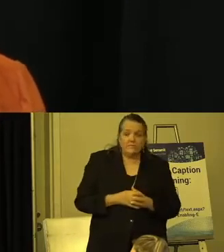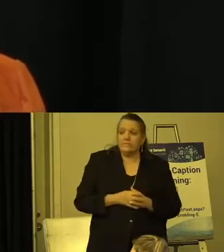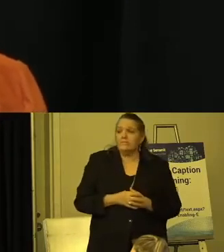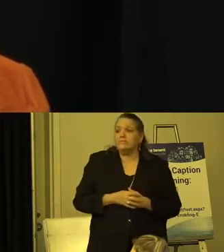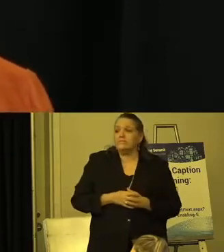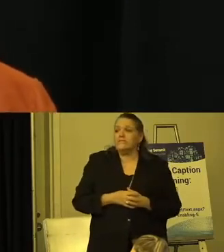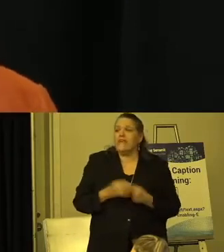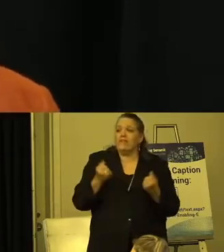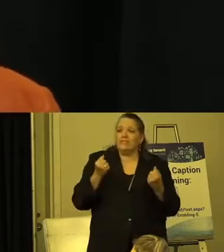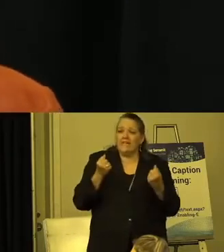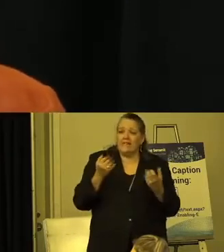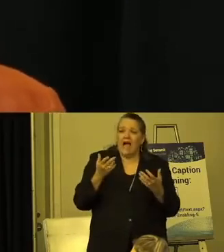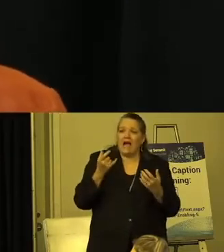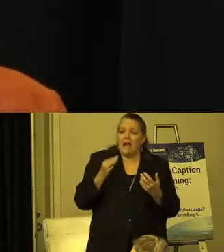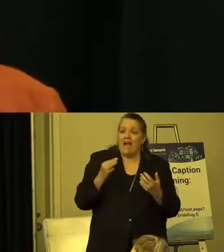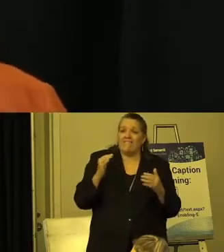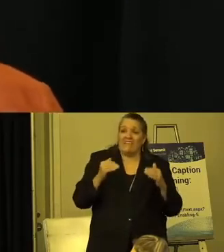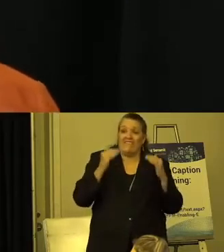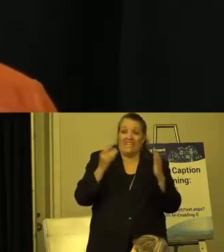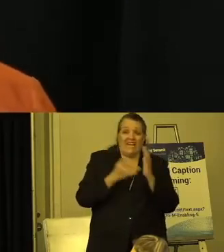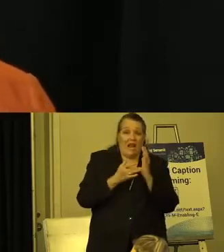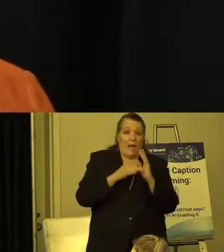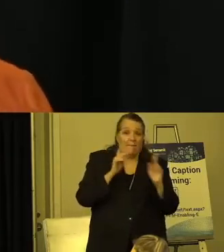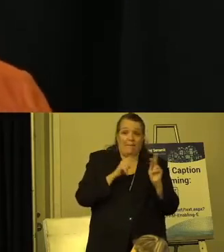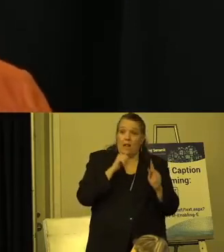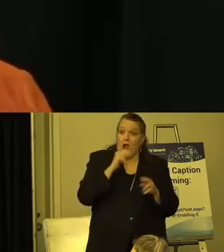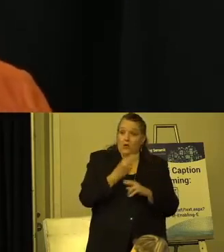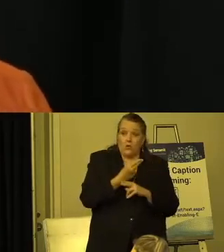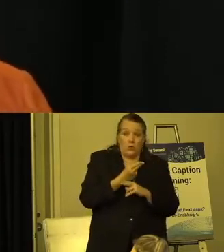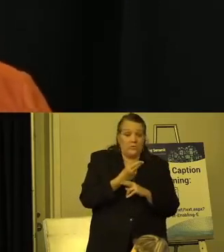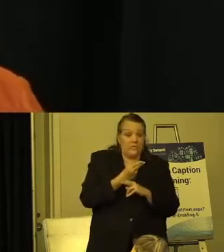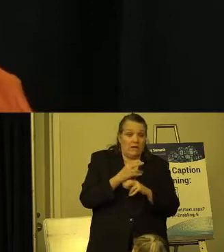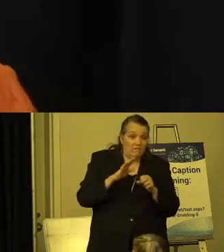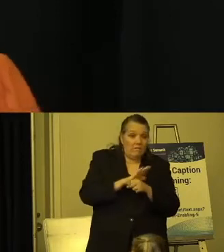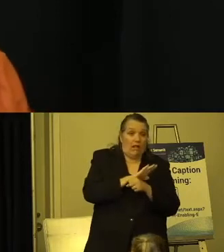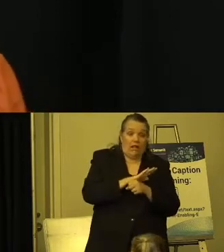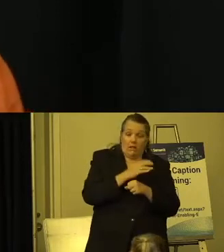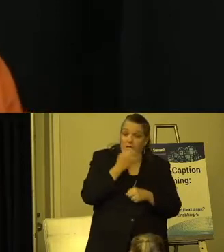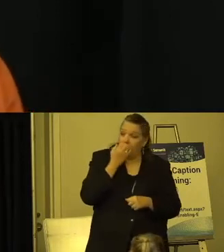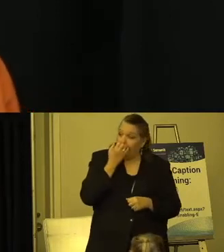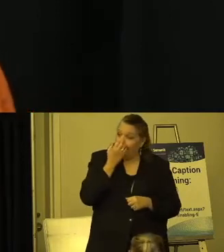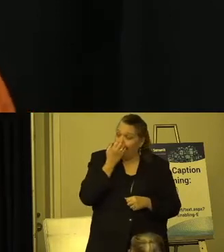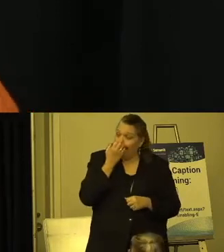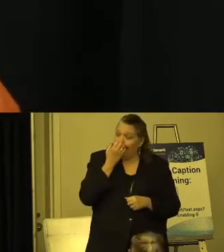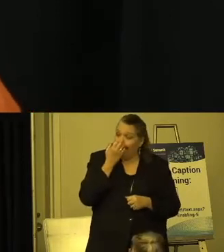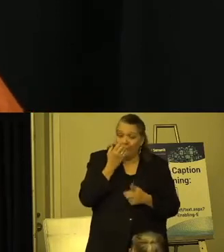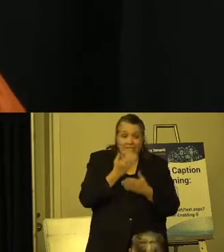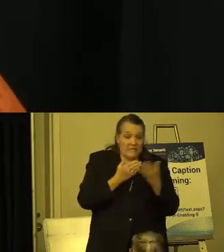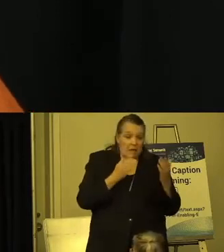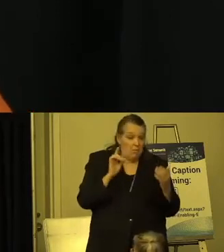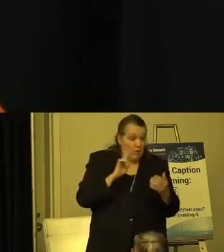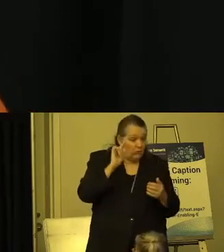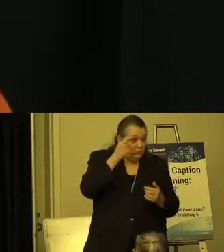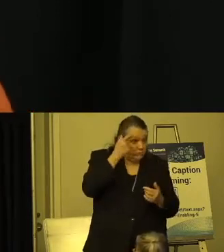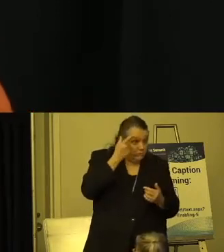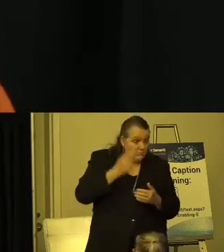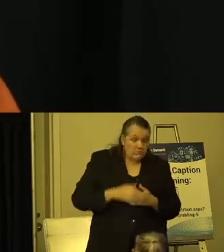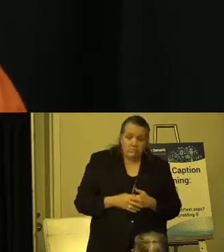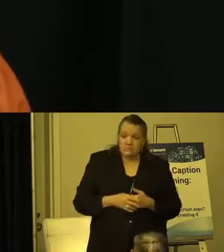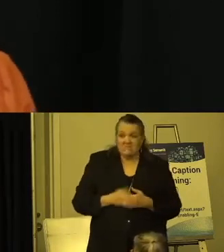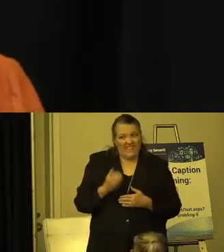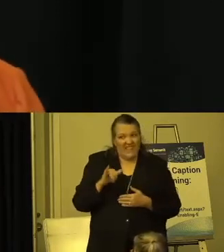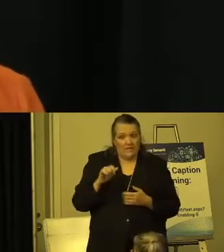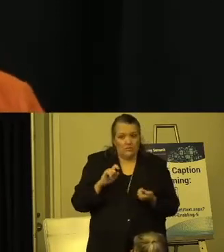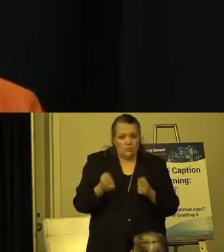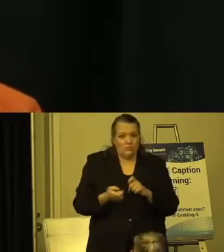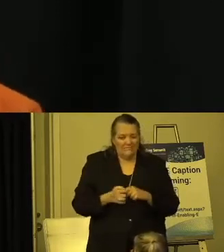lot of underutilization of advanced technology. And some of that is in the government sector. I think some of that needs to change.